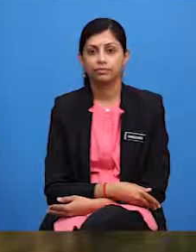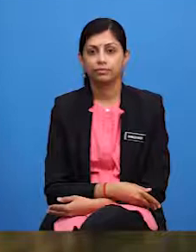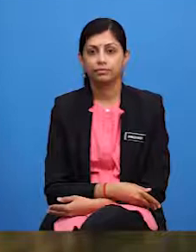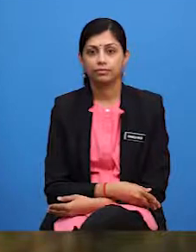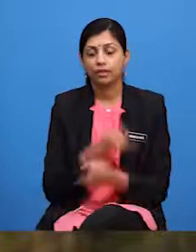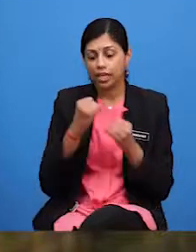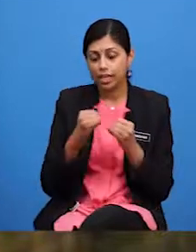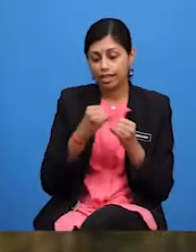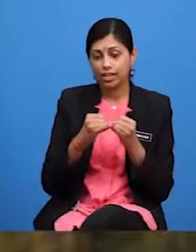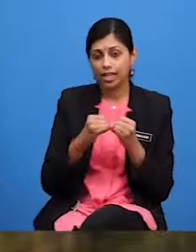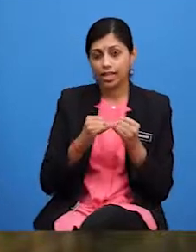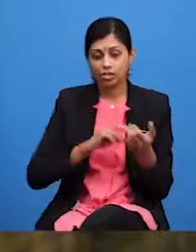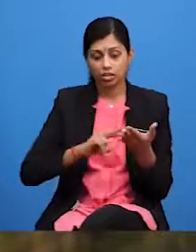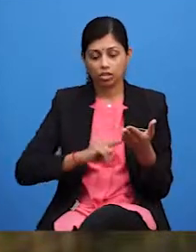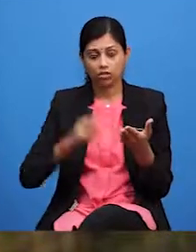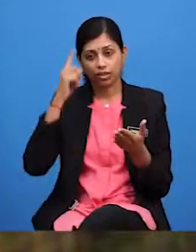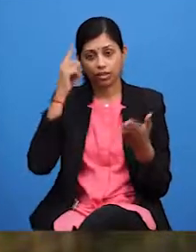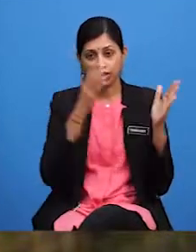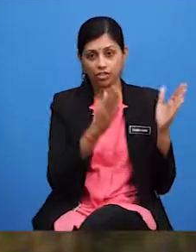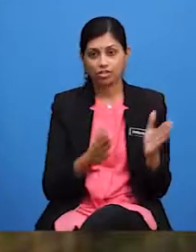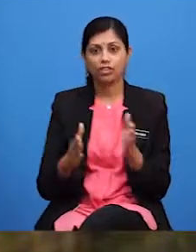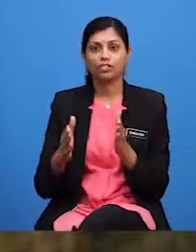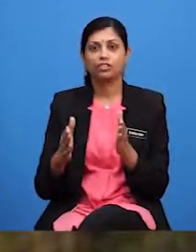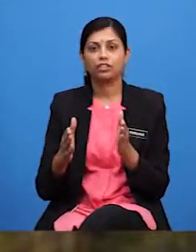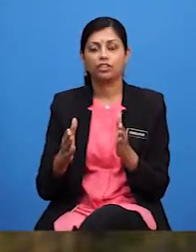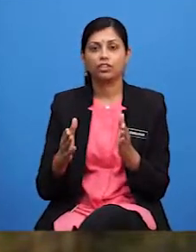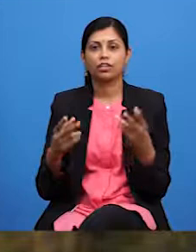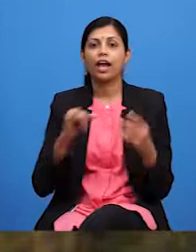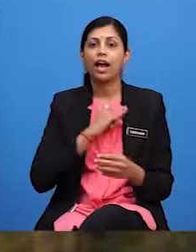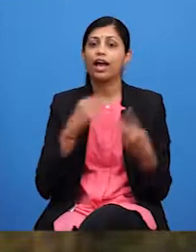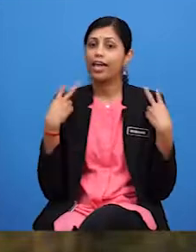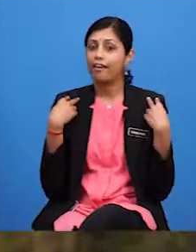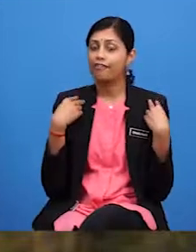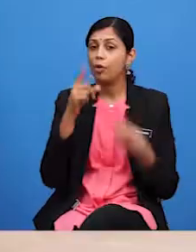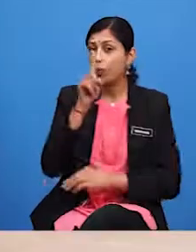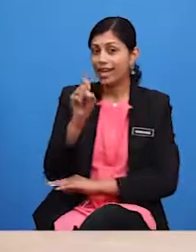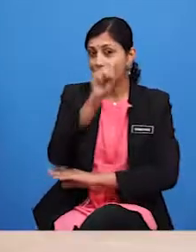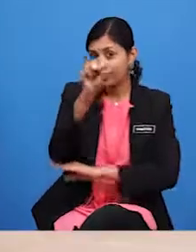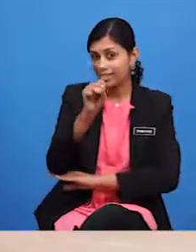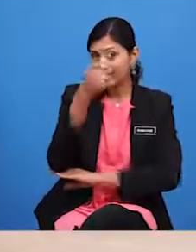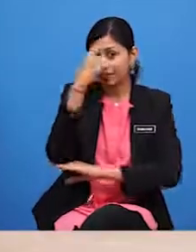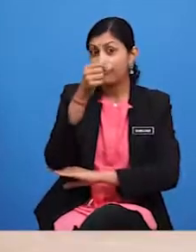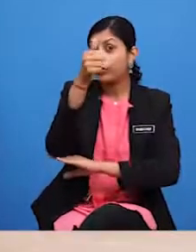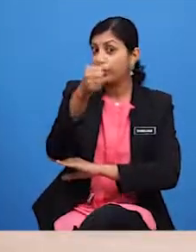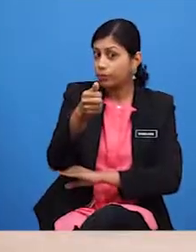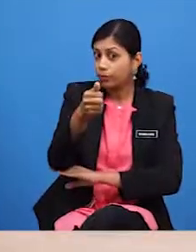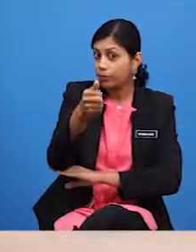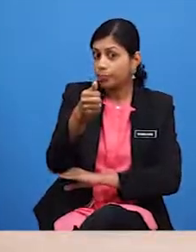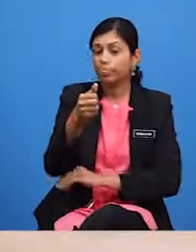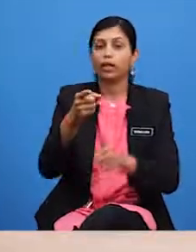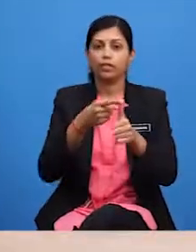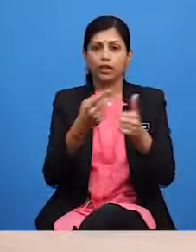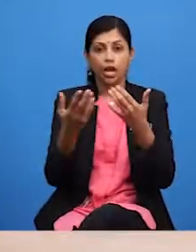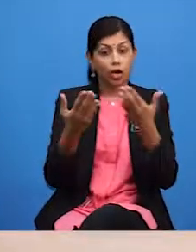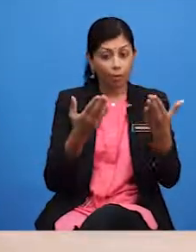the reading strategy, and I have a question for you. Compare a remote area of